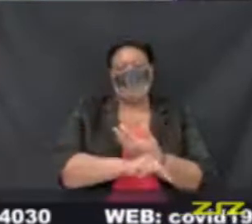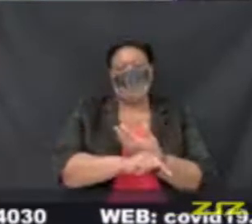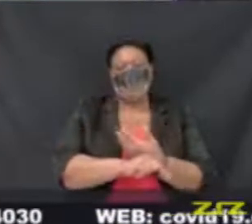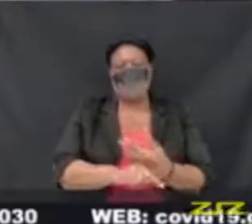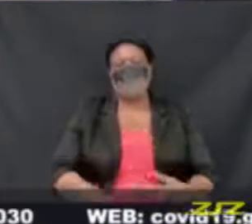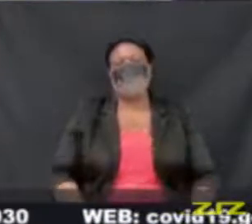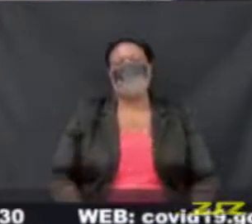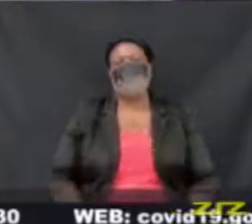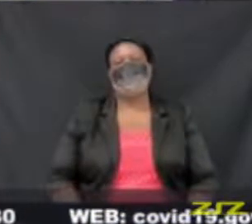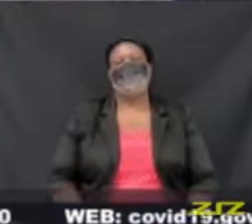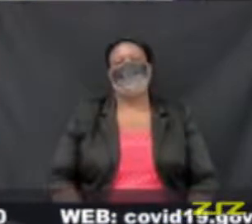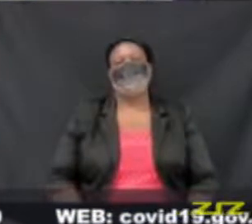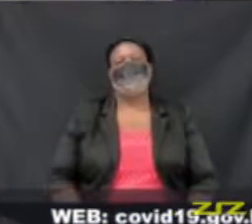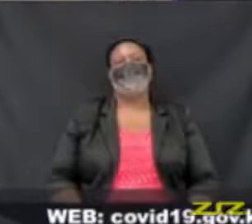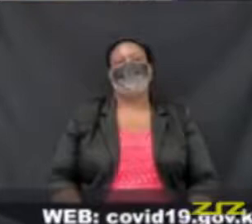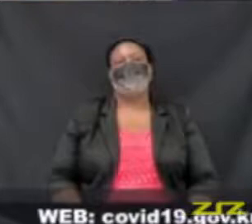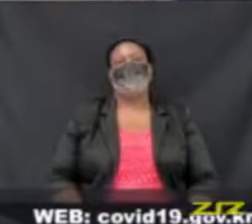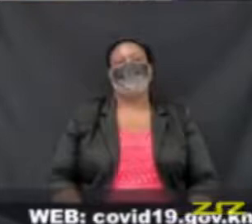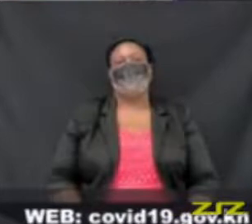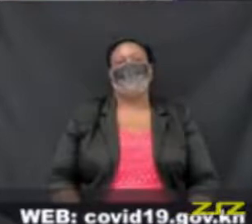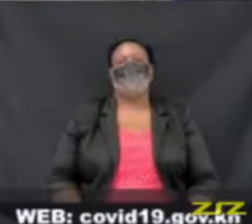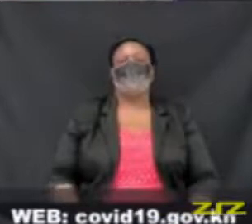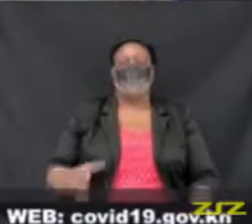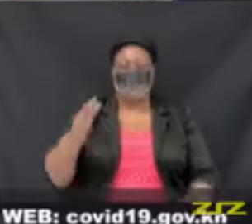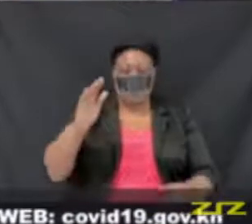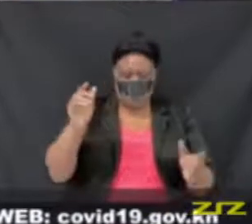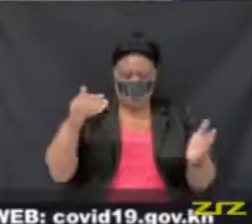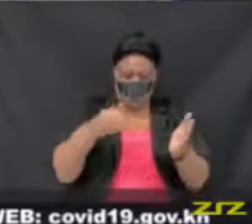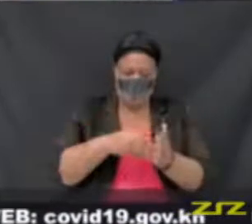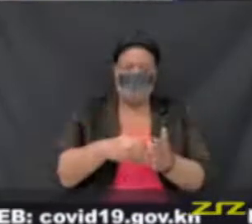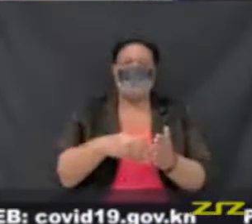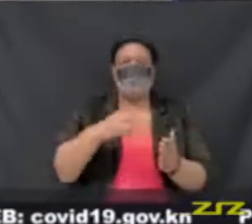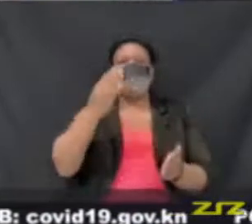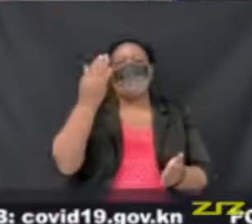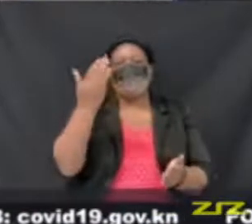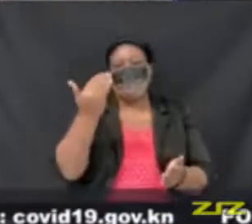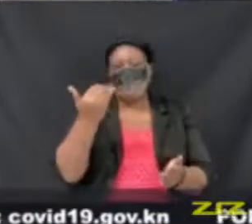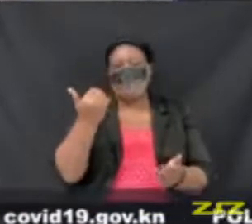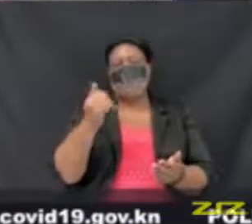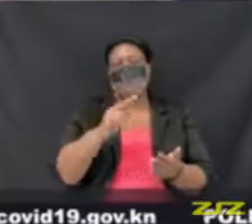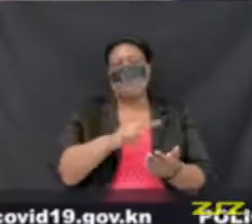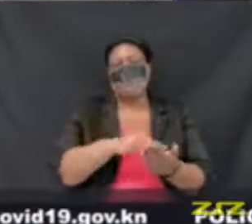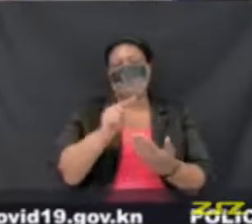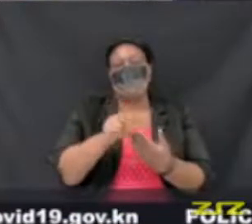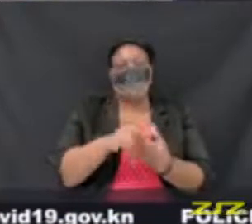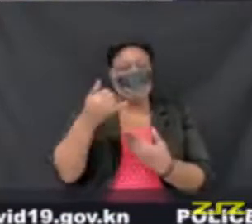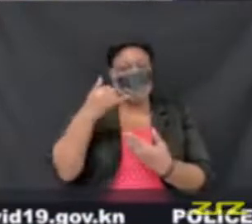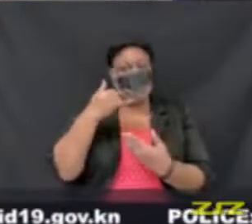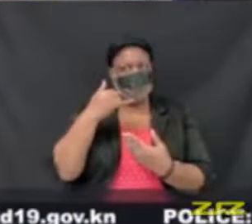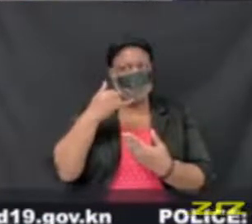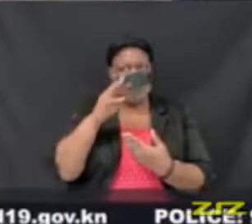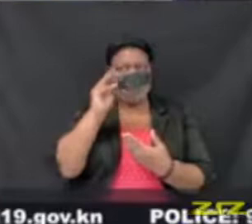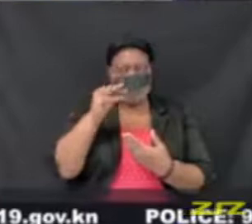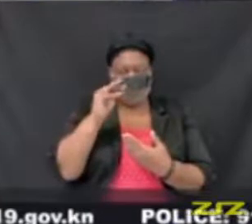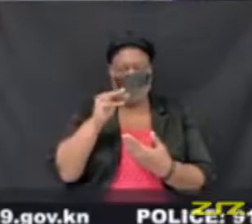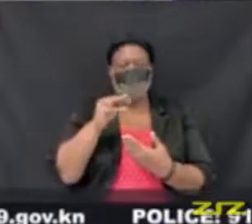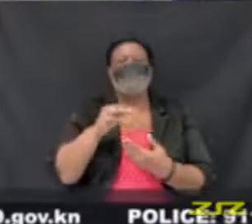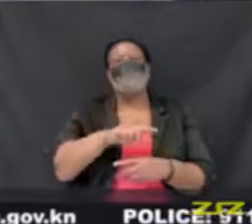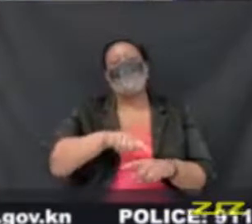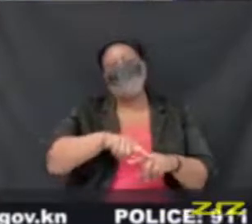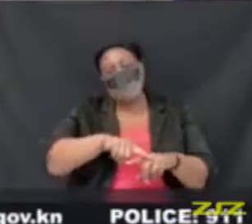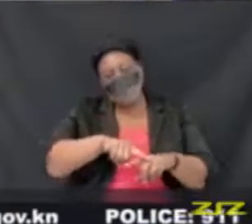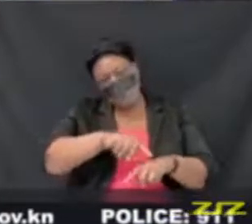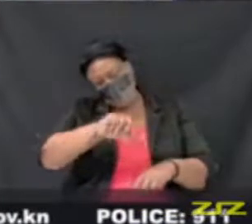place on the 9th of November, and on the 15th of November, there was a subsequent meeting. The meeting,